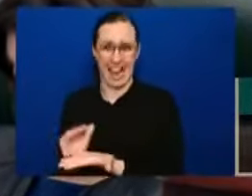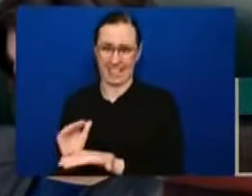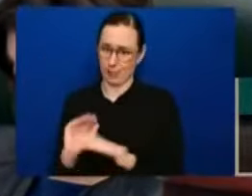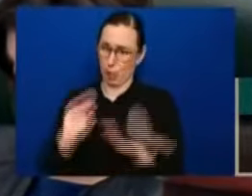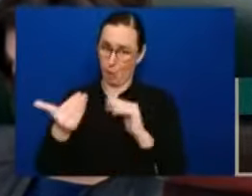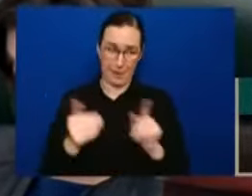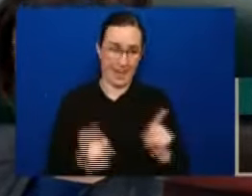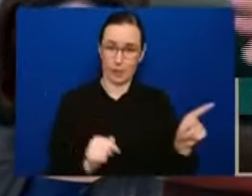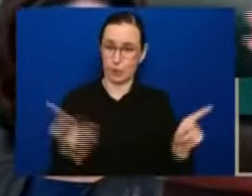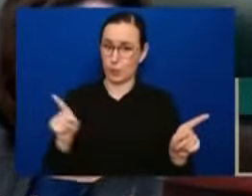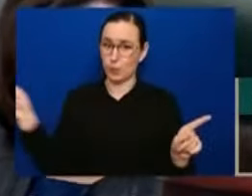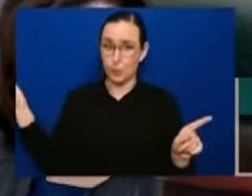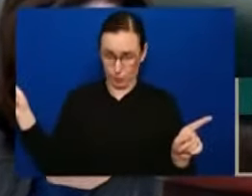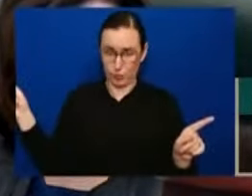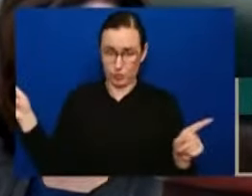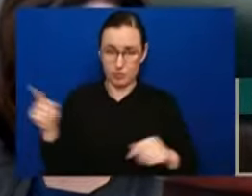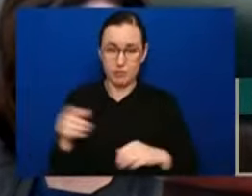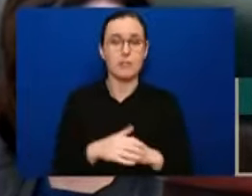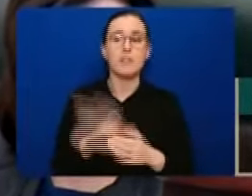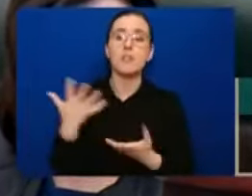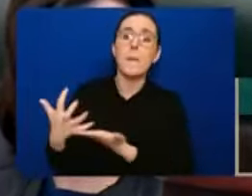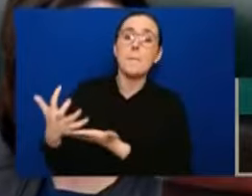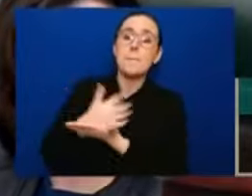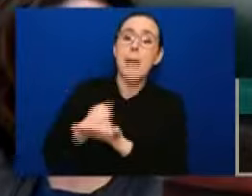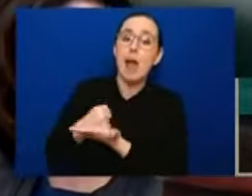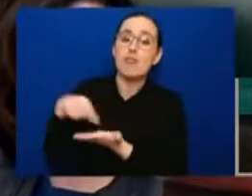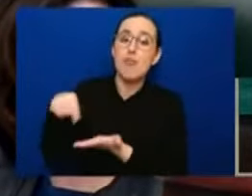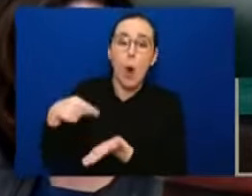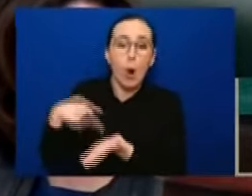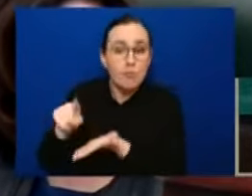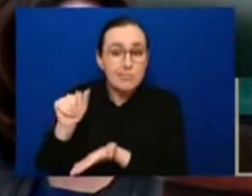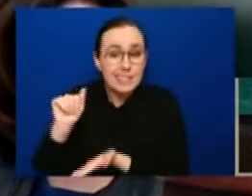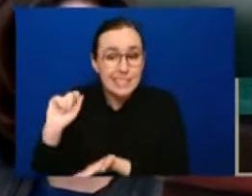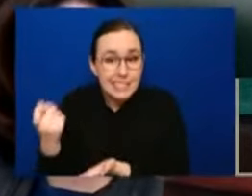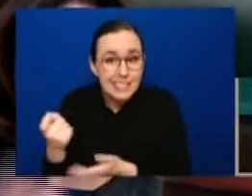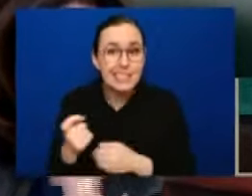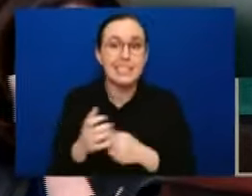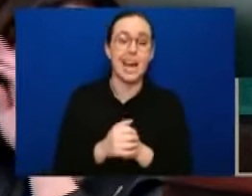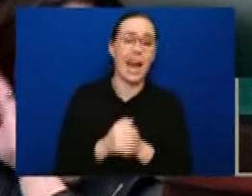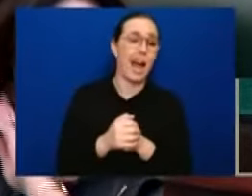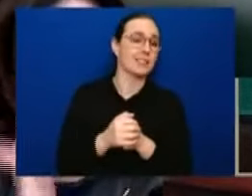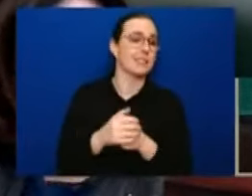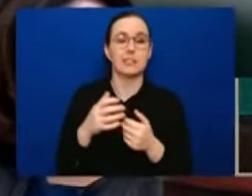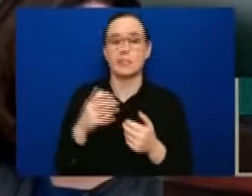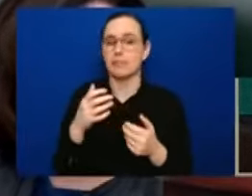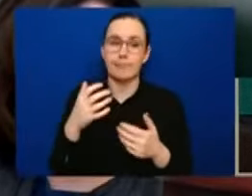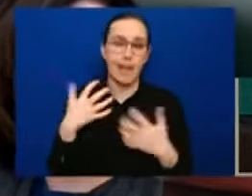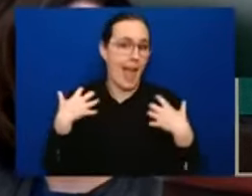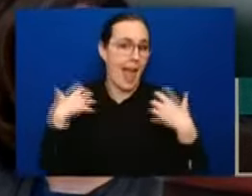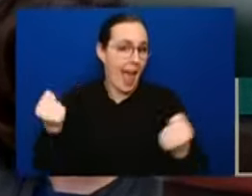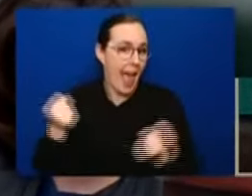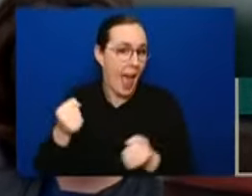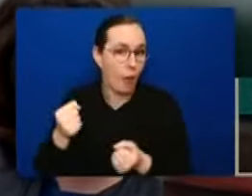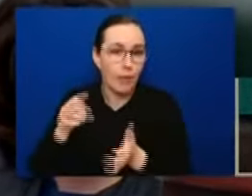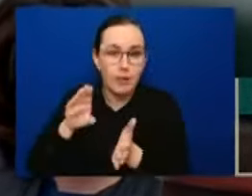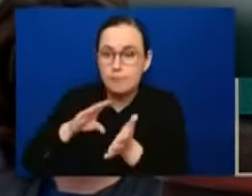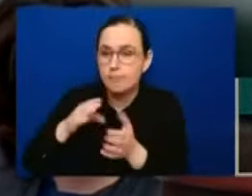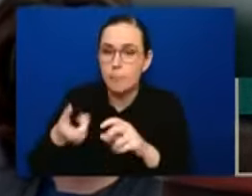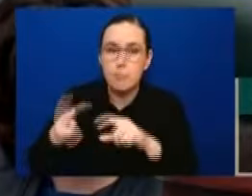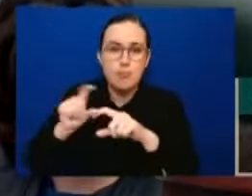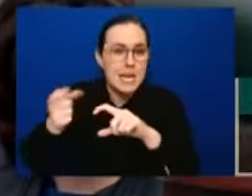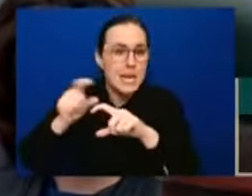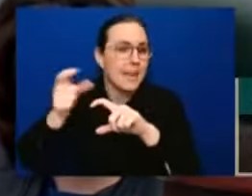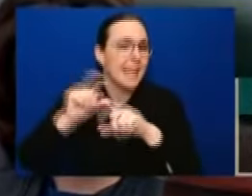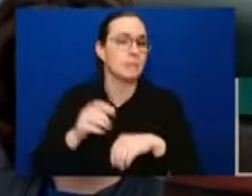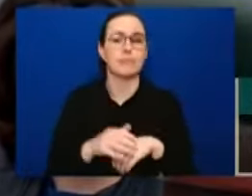premiums. We also have the highest basic personal exemption amount among provinces, allowing individuals to earn more before they